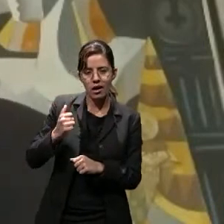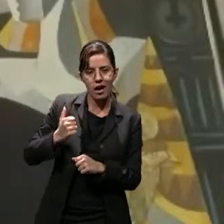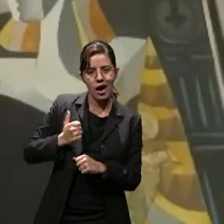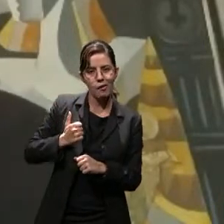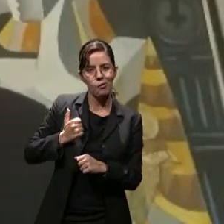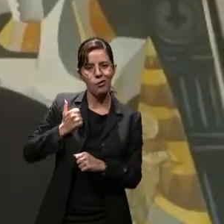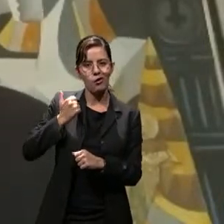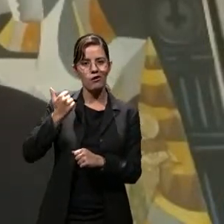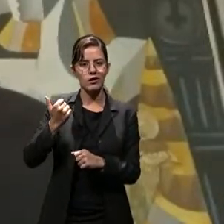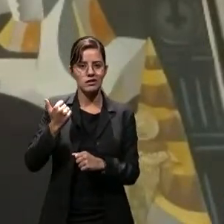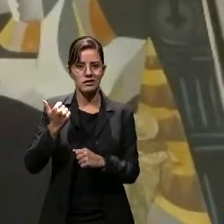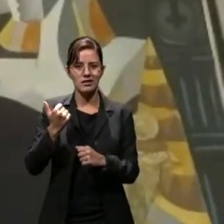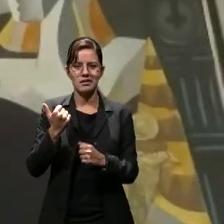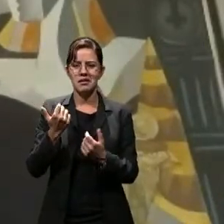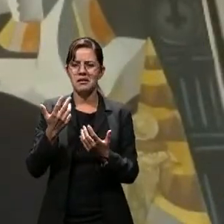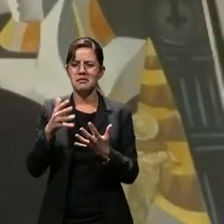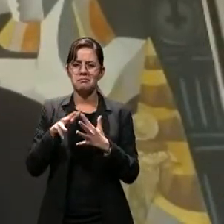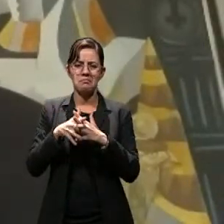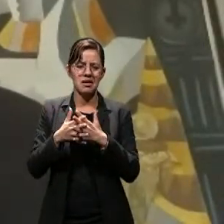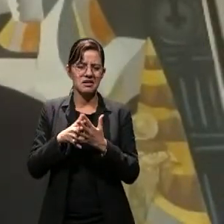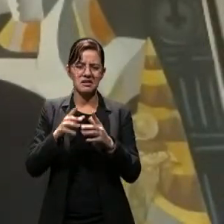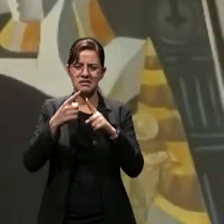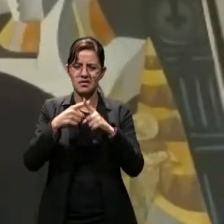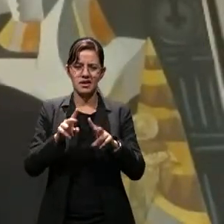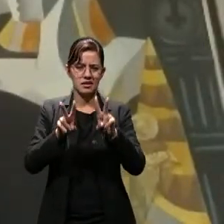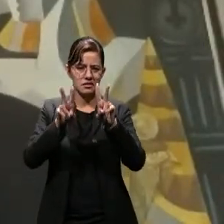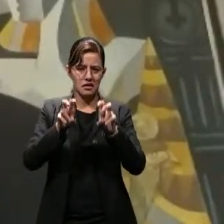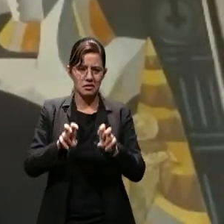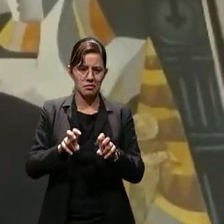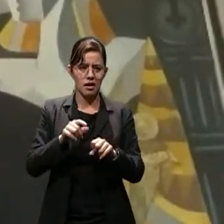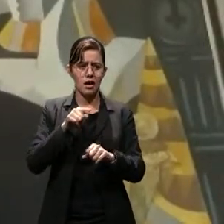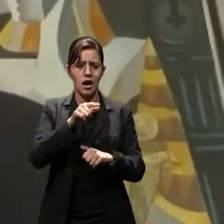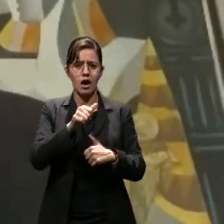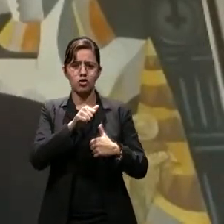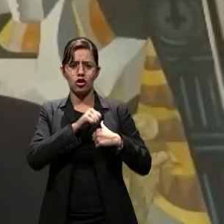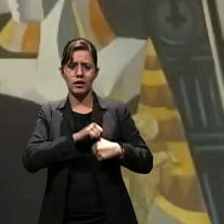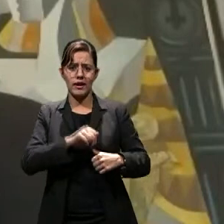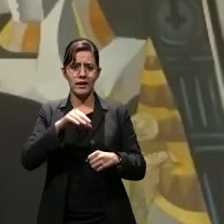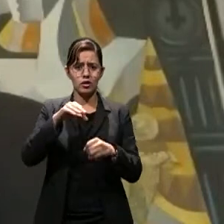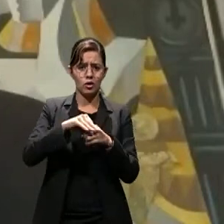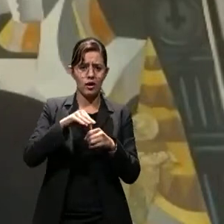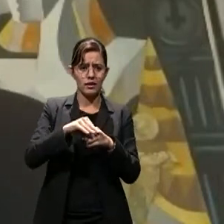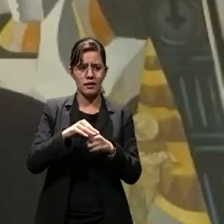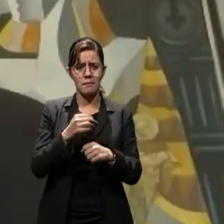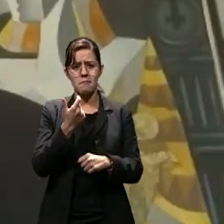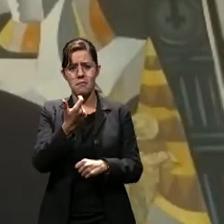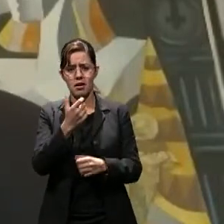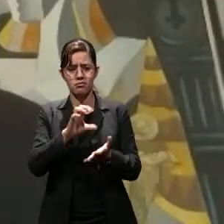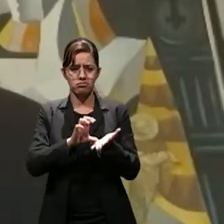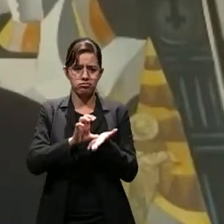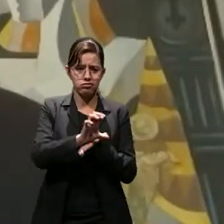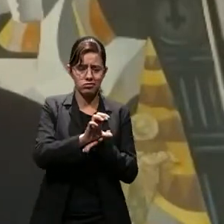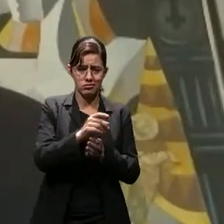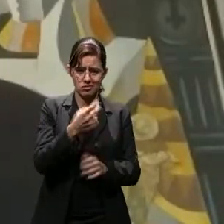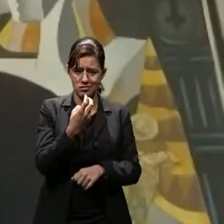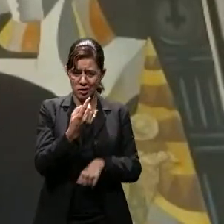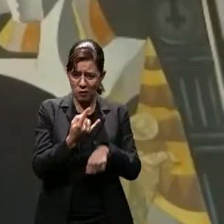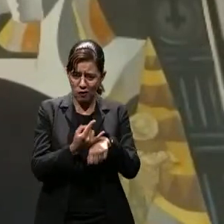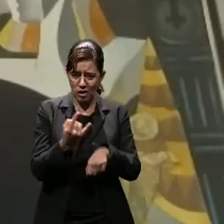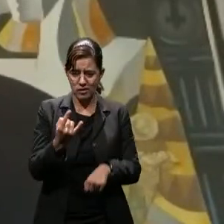mixing any kind of things. Salaries, wages of the electoral authorities that have nothing to do with the